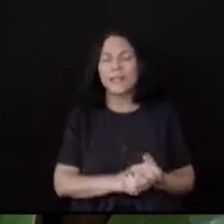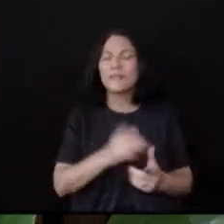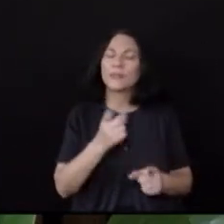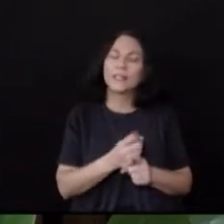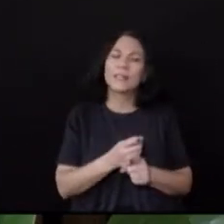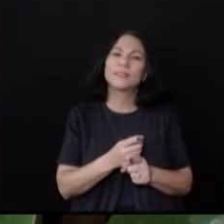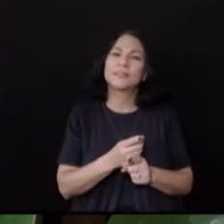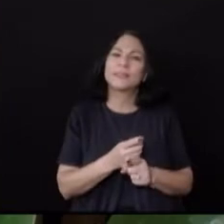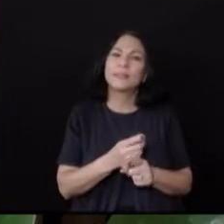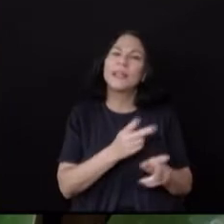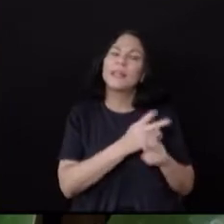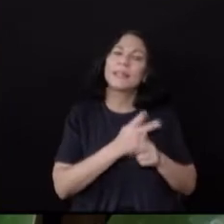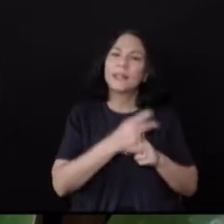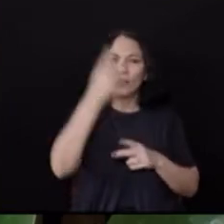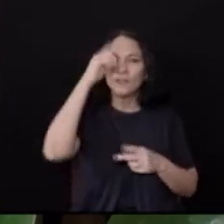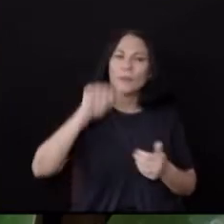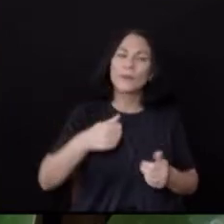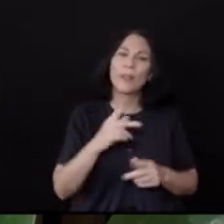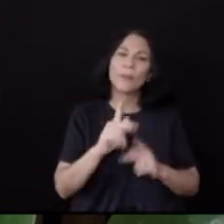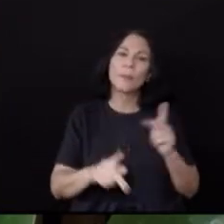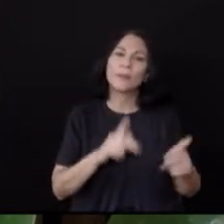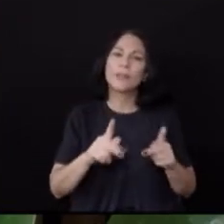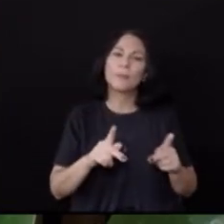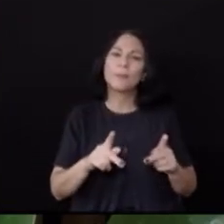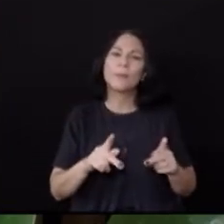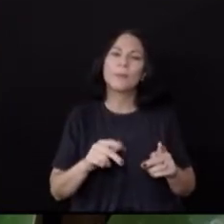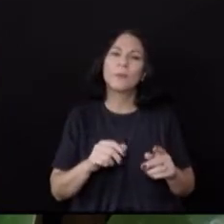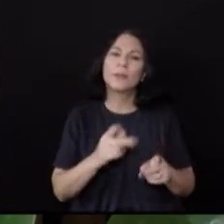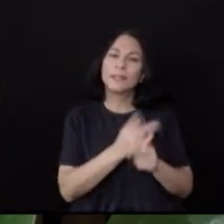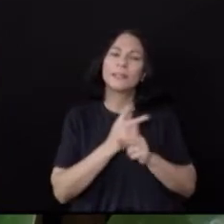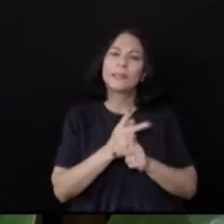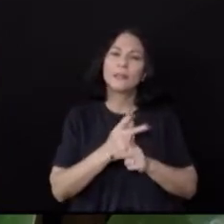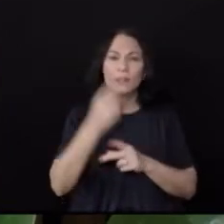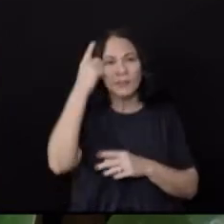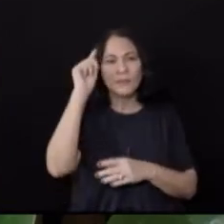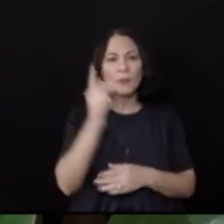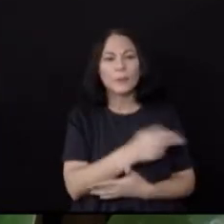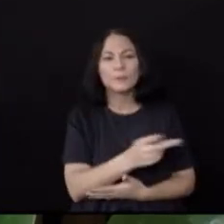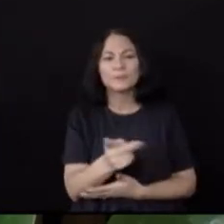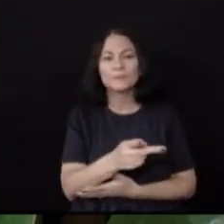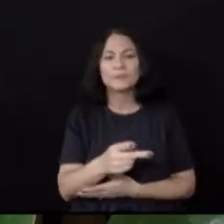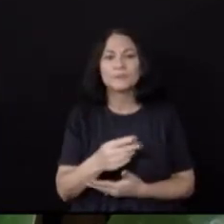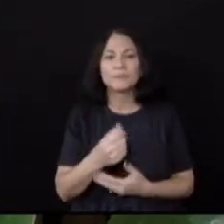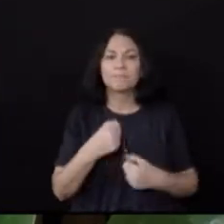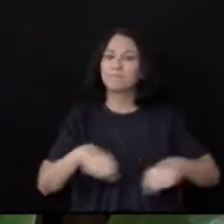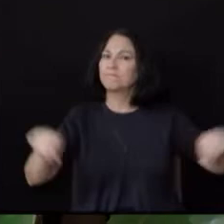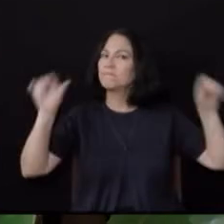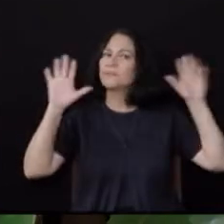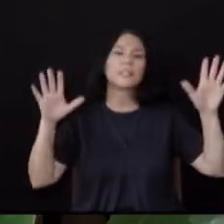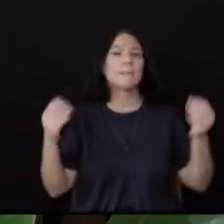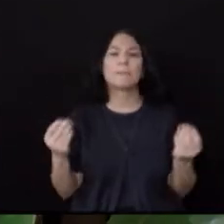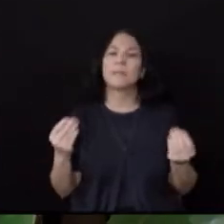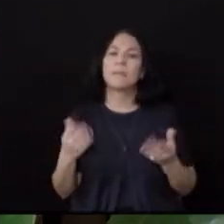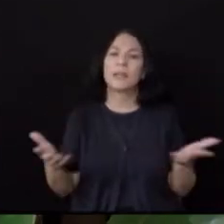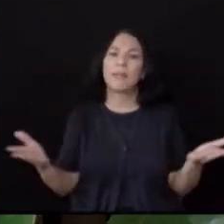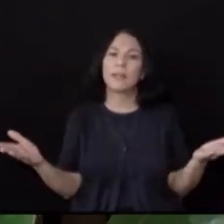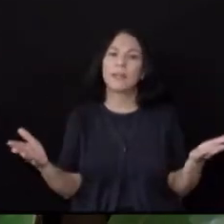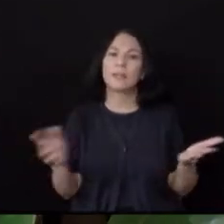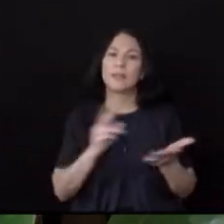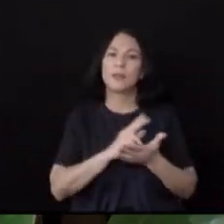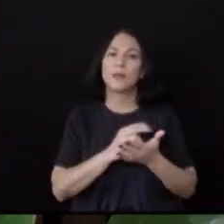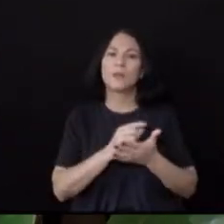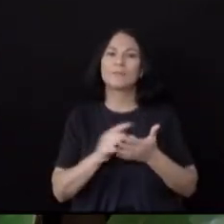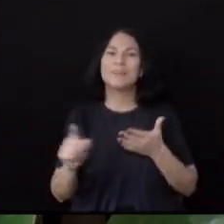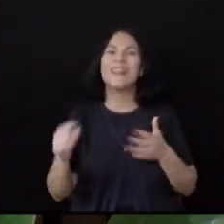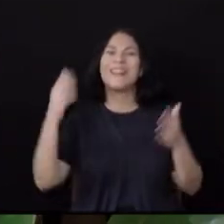right, to care for others, to look out for one another. You've given up all kinds of things. Over these past several weeks, your hair